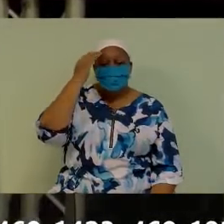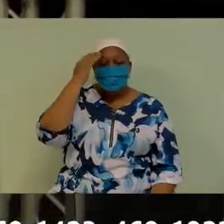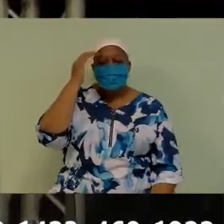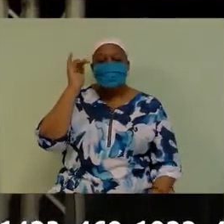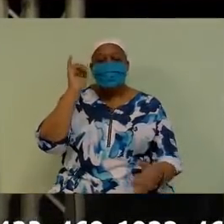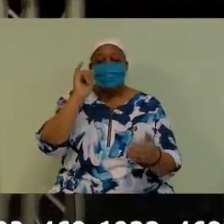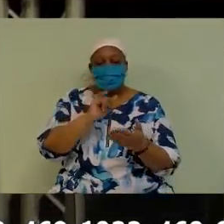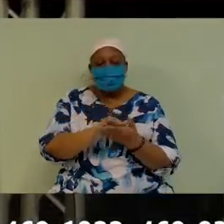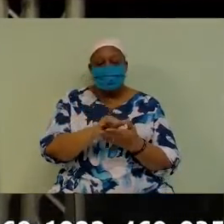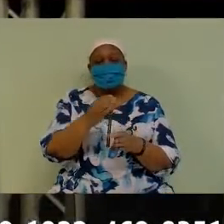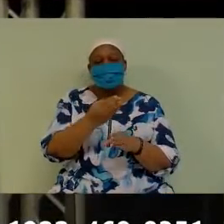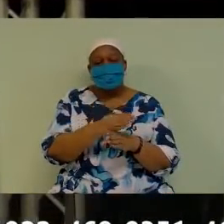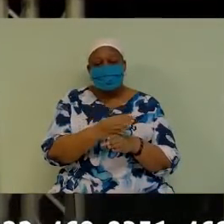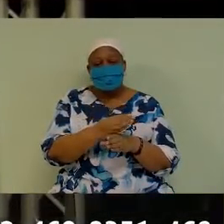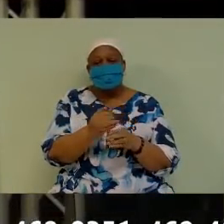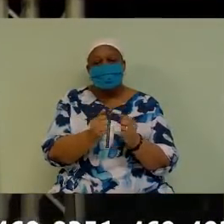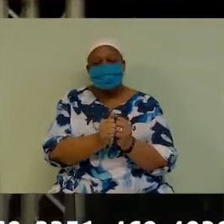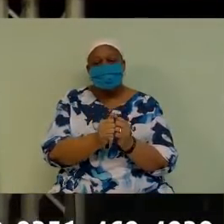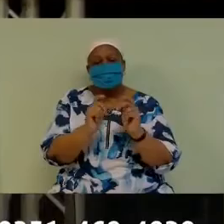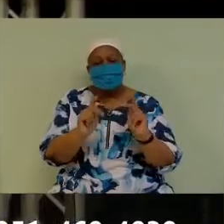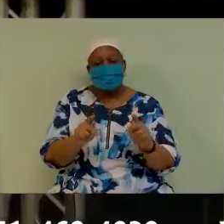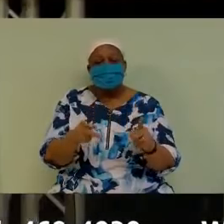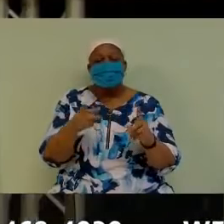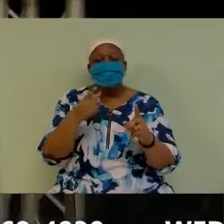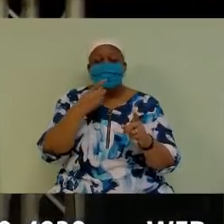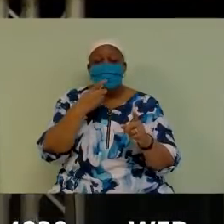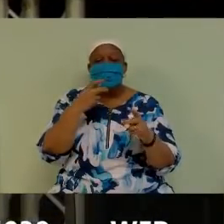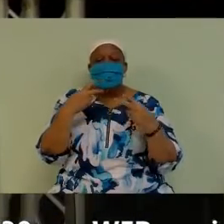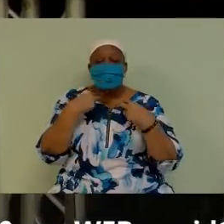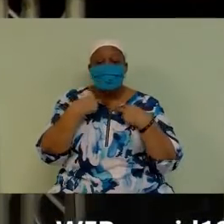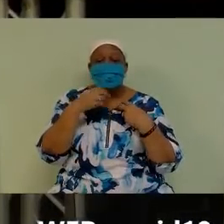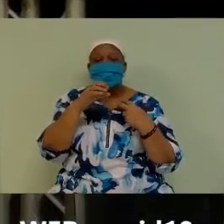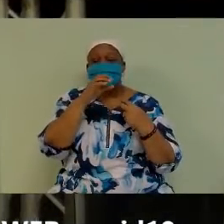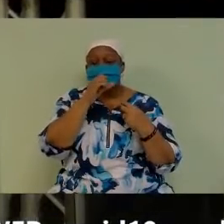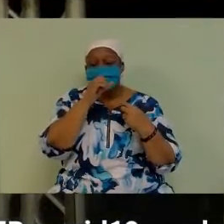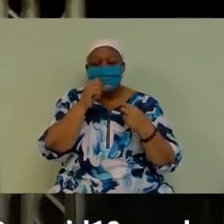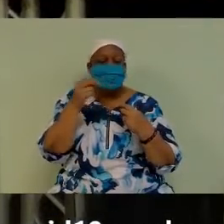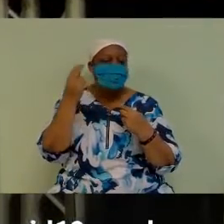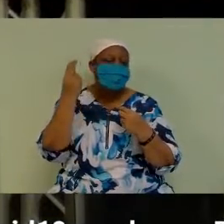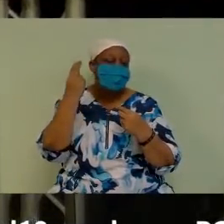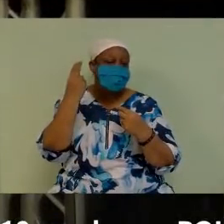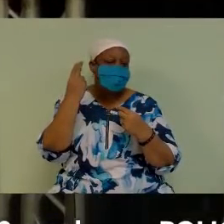the persons who are symptomatic, they have the larger viral